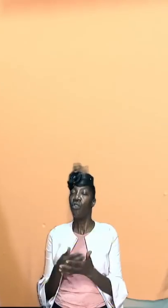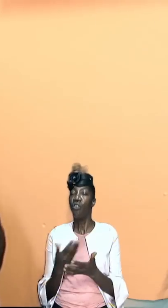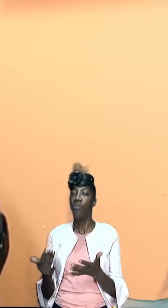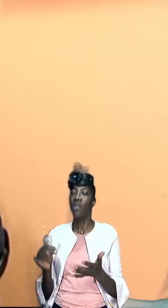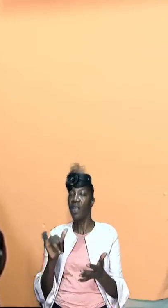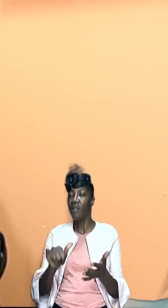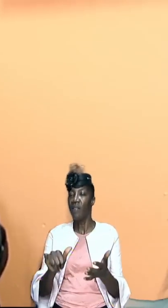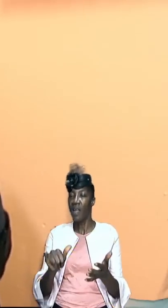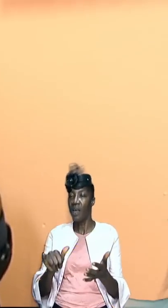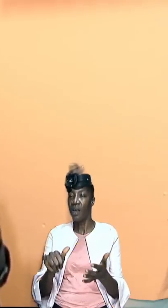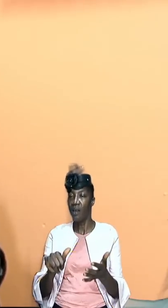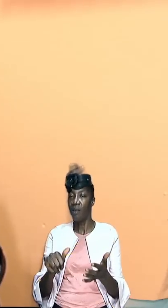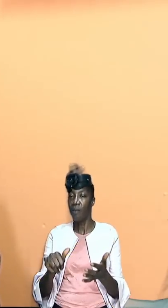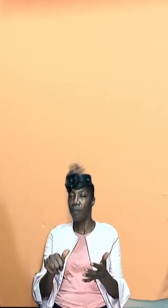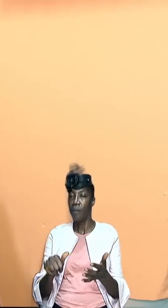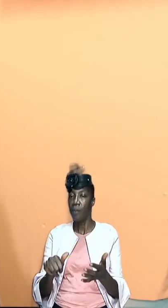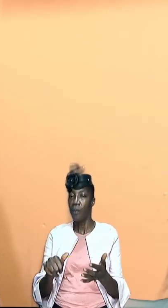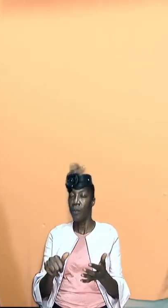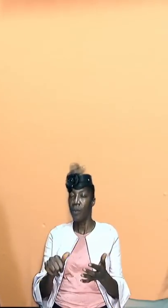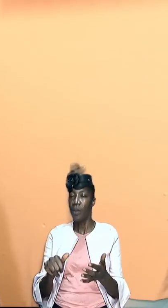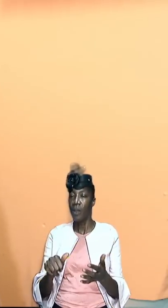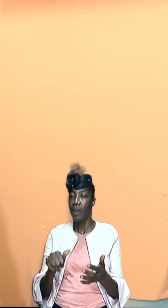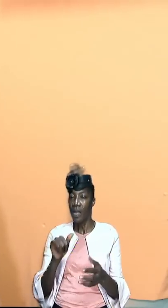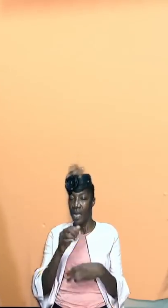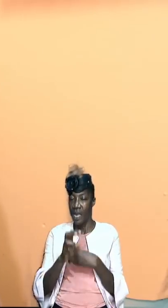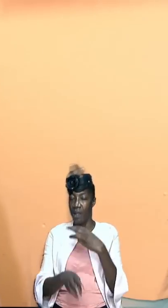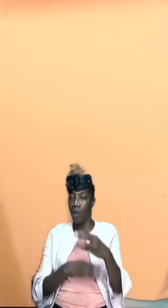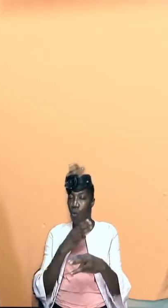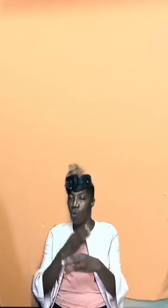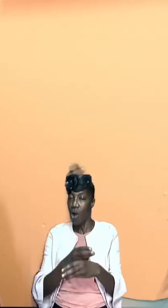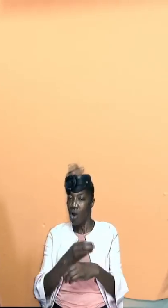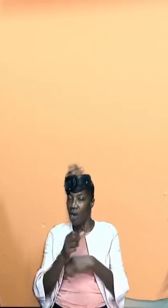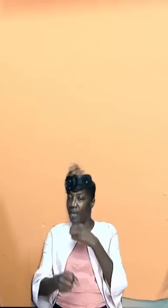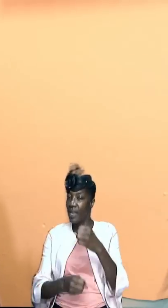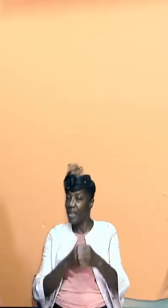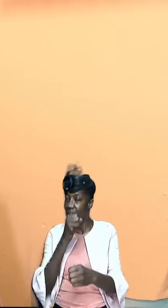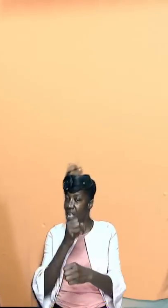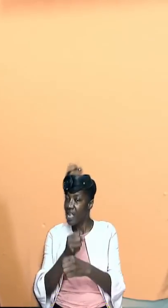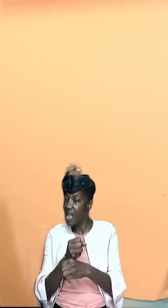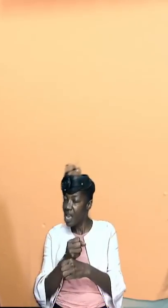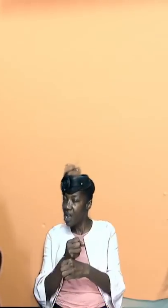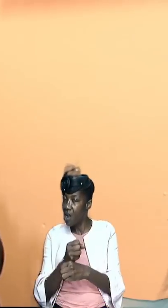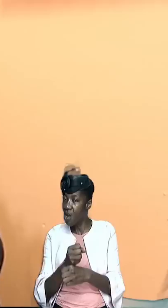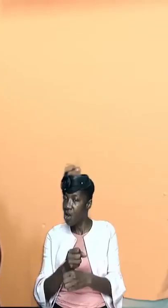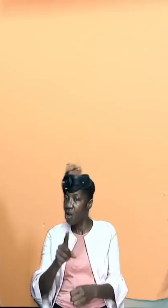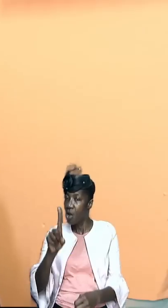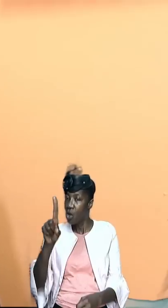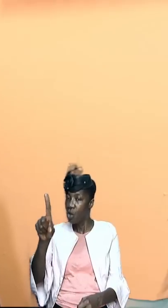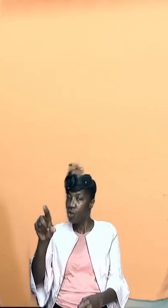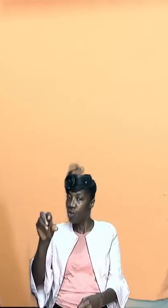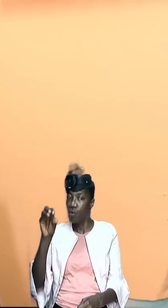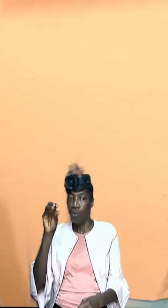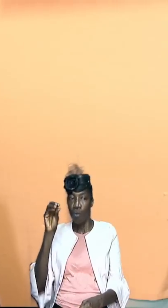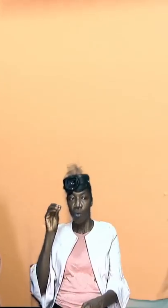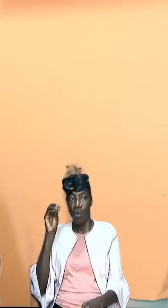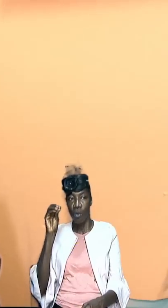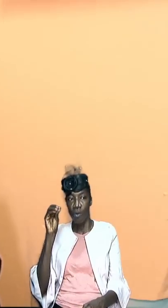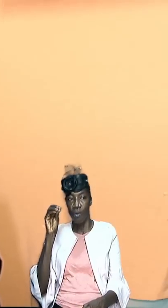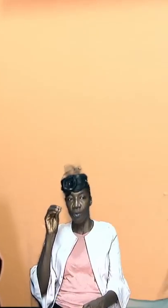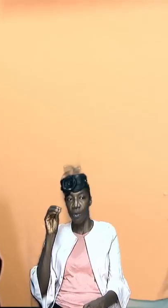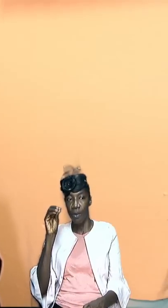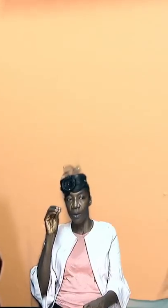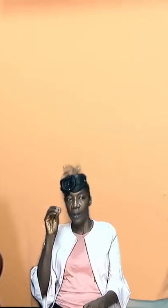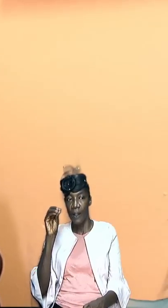that hit the world in the year 2000, and it mixed up, it mesmerized,